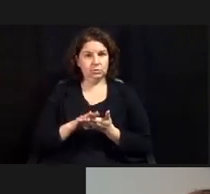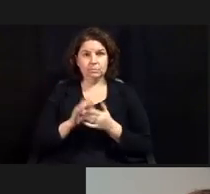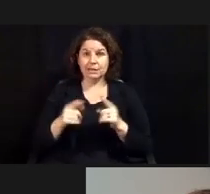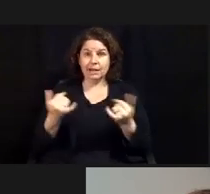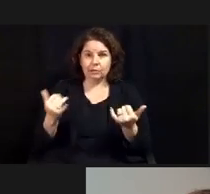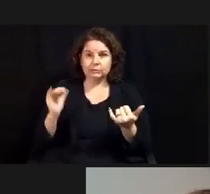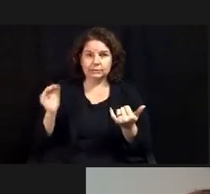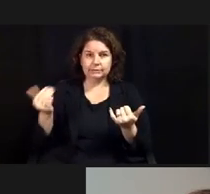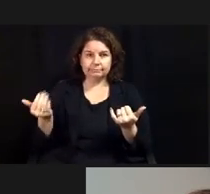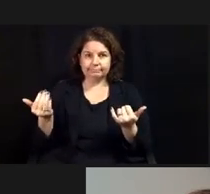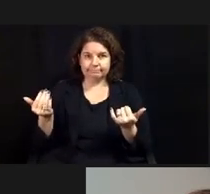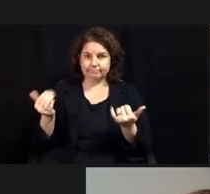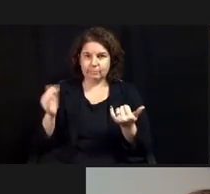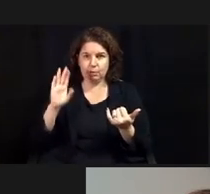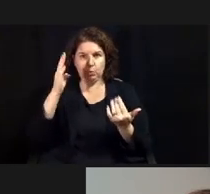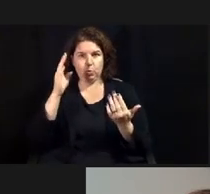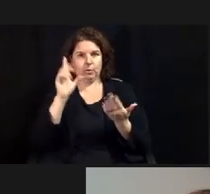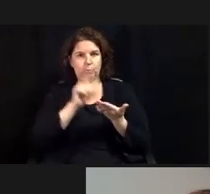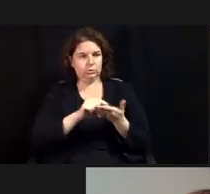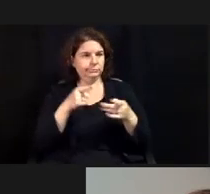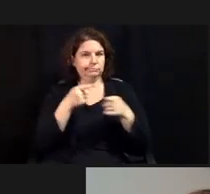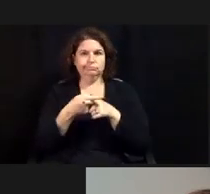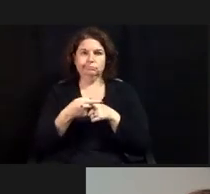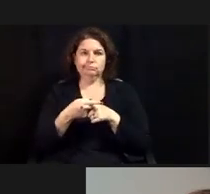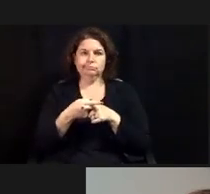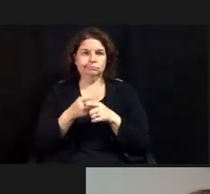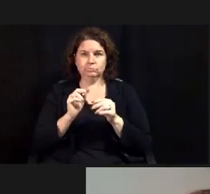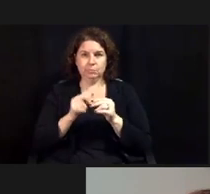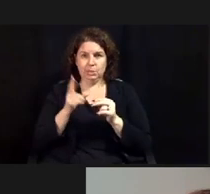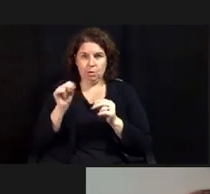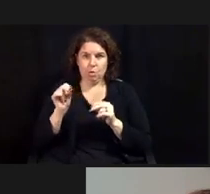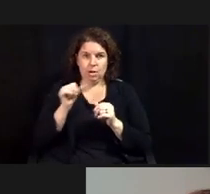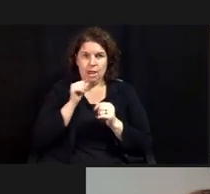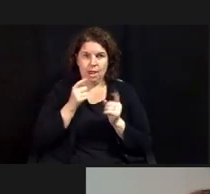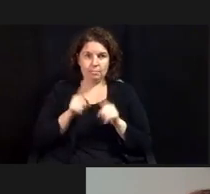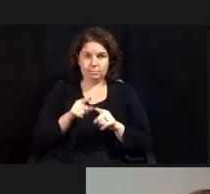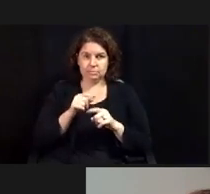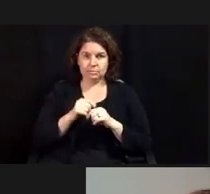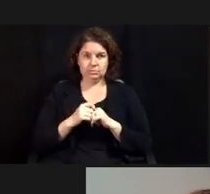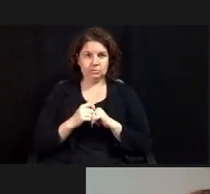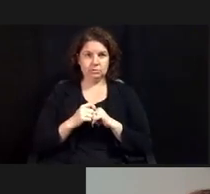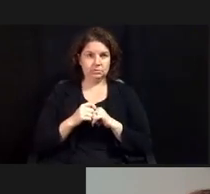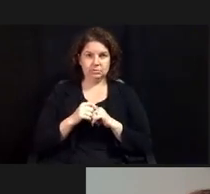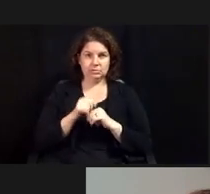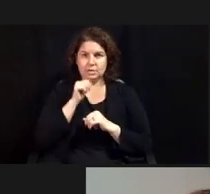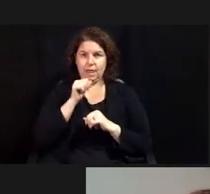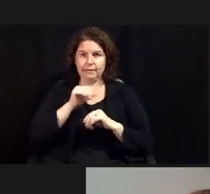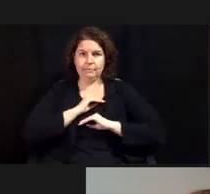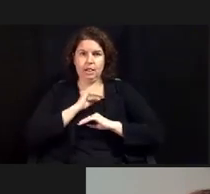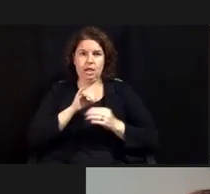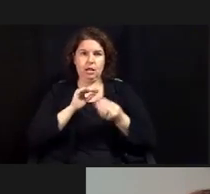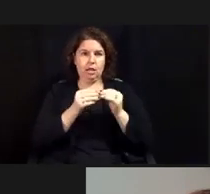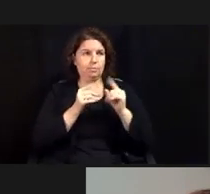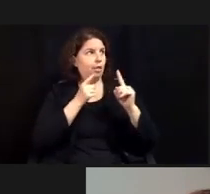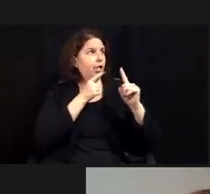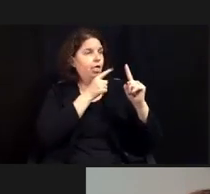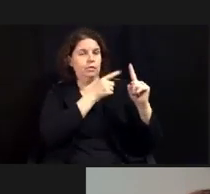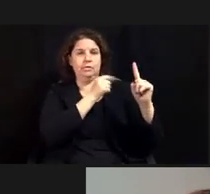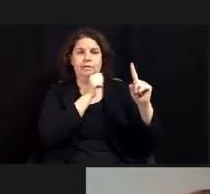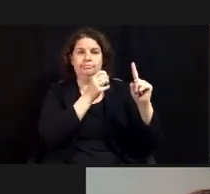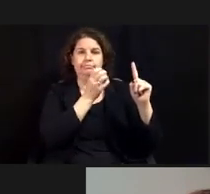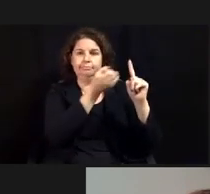no longer a single number that we're looking for given the adjustment factors and the tiers within the